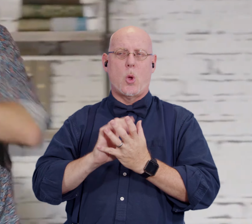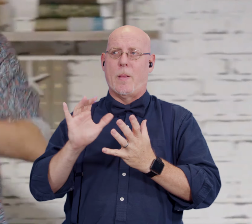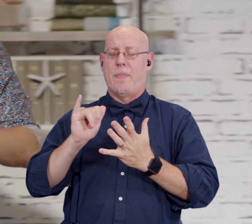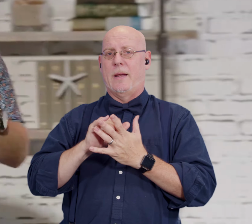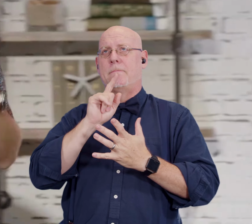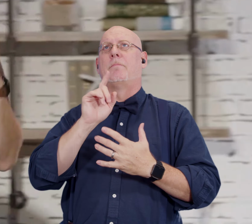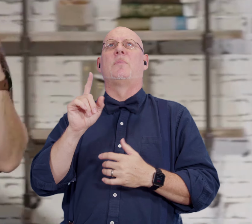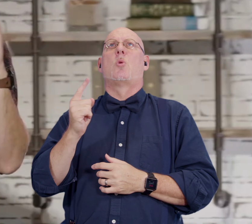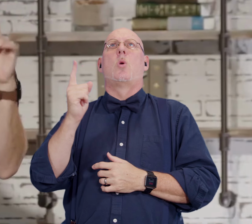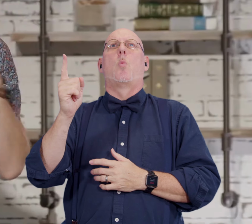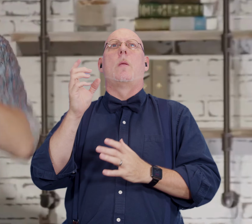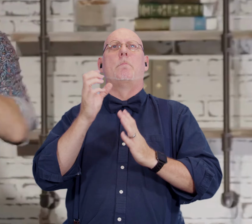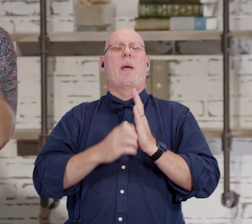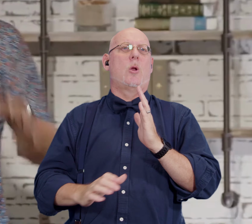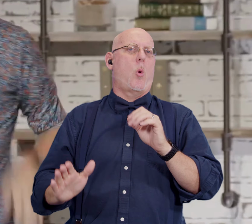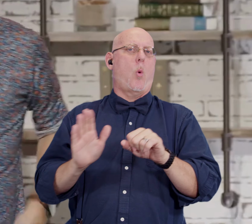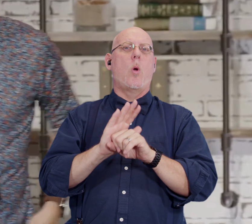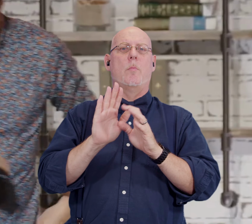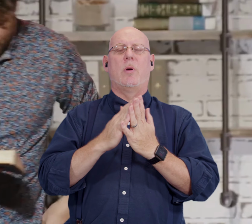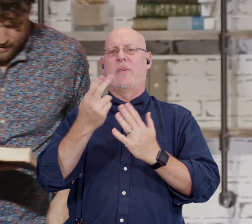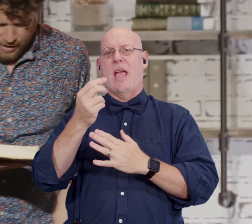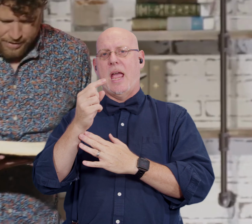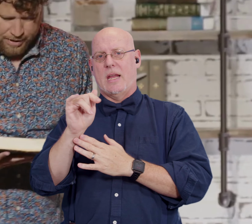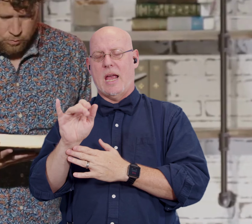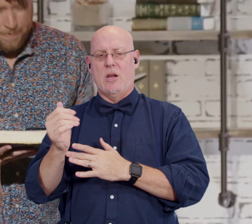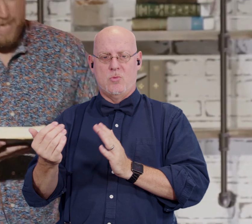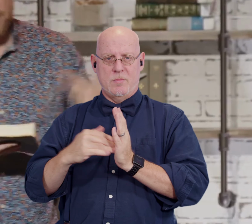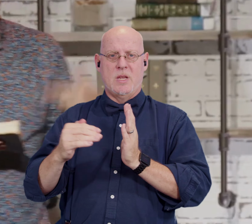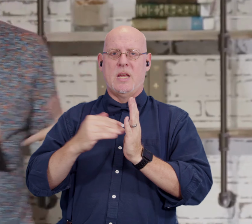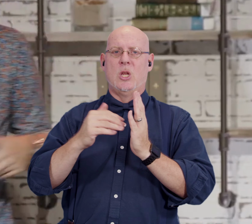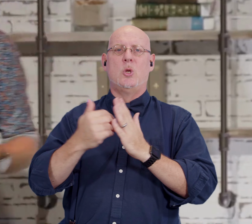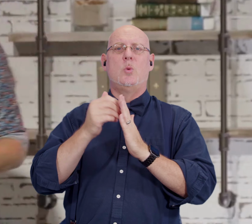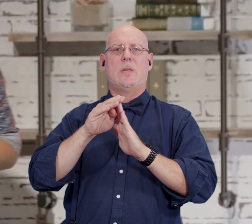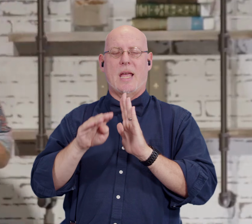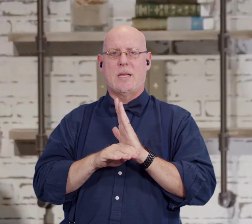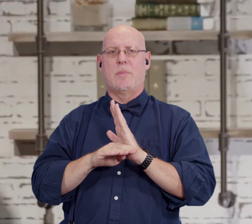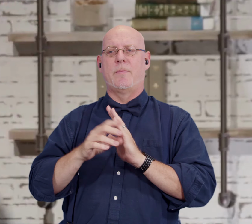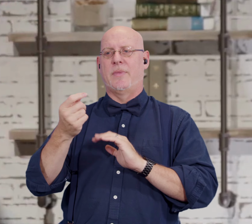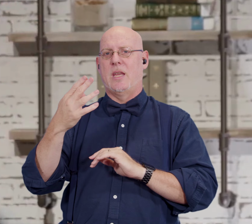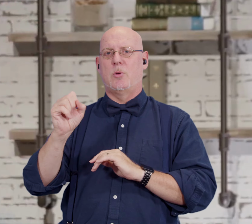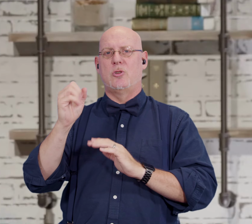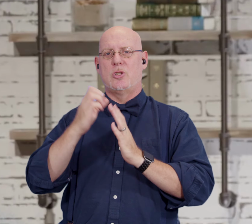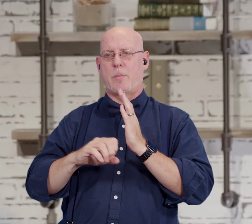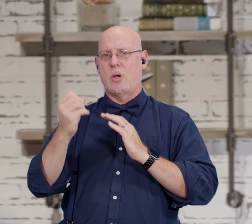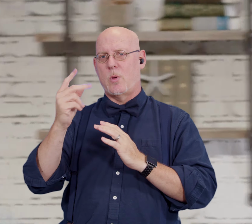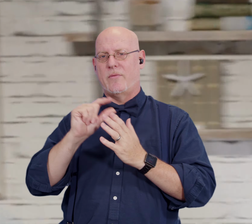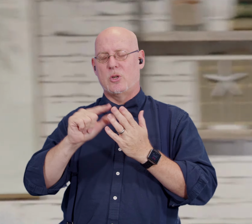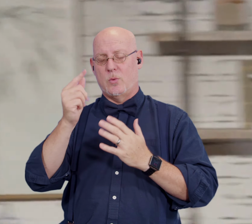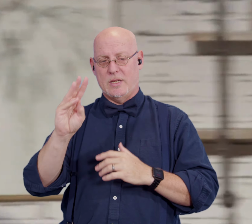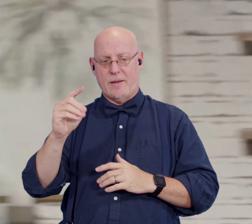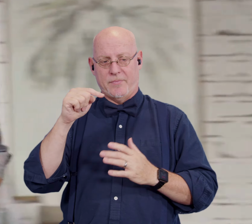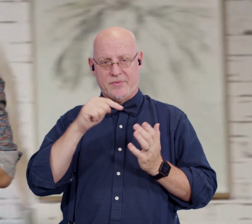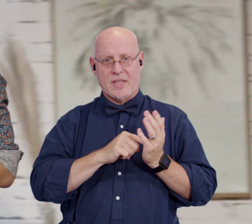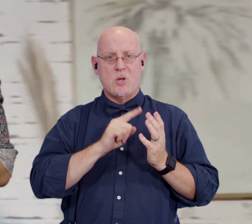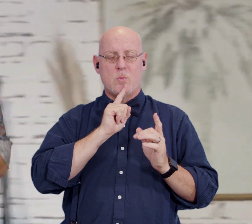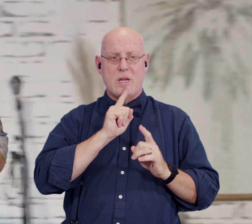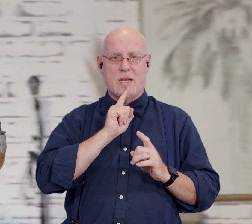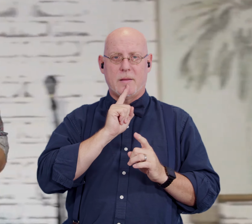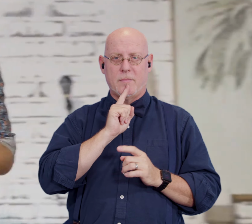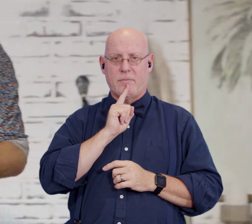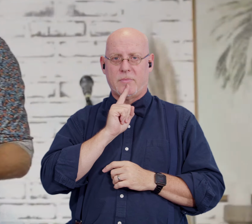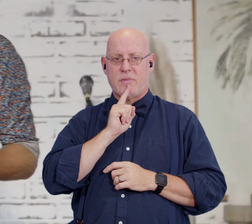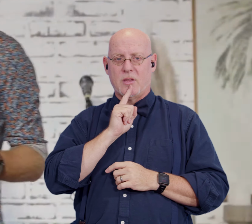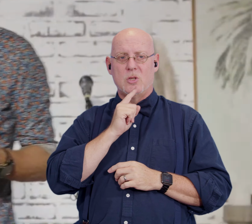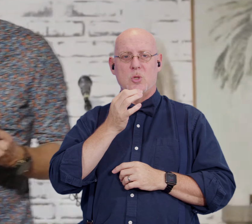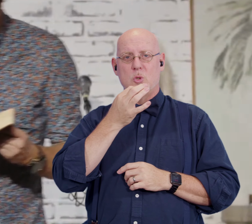That's actually, there's only one passage in the whole book of Haggai that is repeated in the New Testament. It's in Hebrews chapter 12, verse 26. And it is this reality